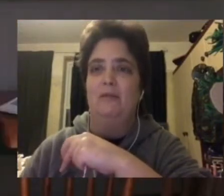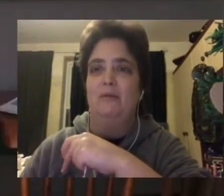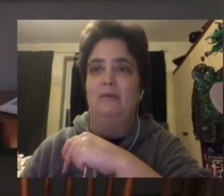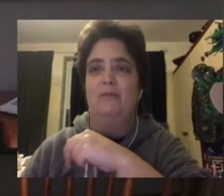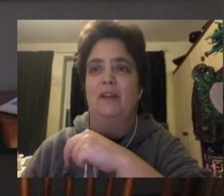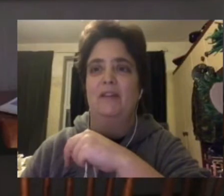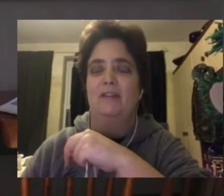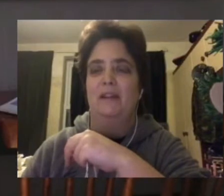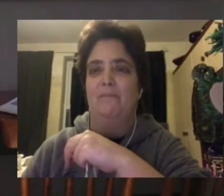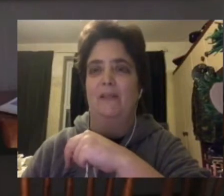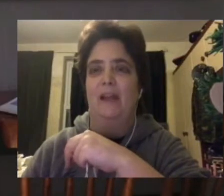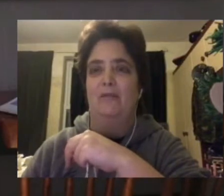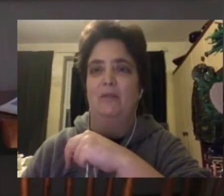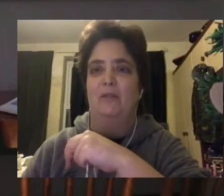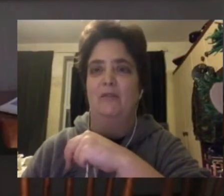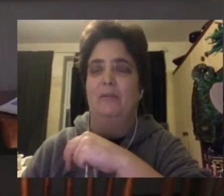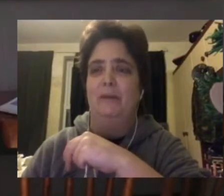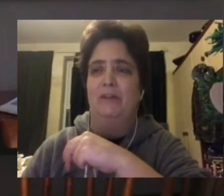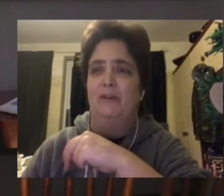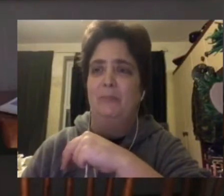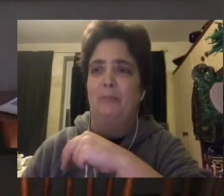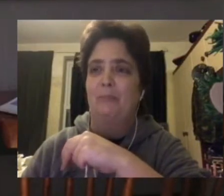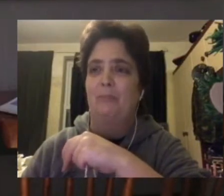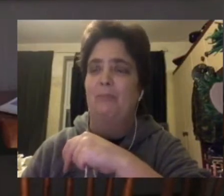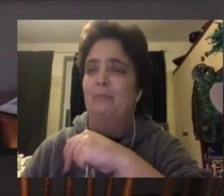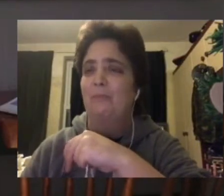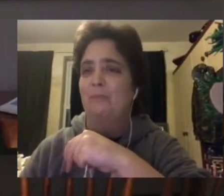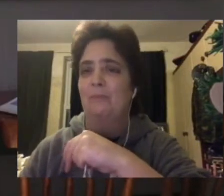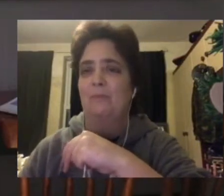so we're back to what I was guessing was the house with the creepy picture.